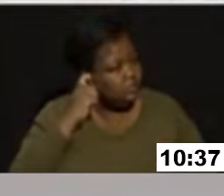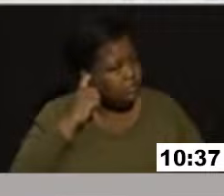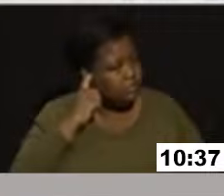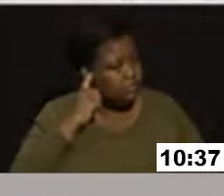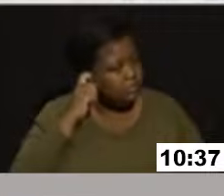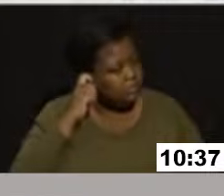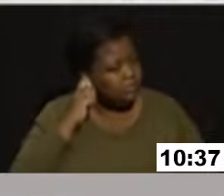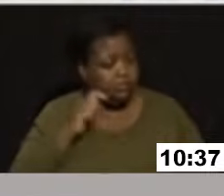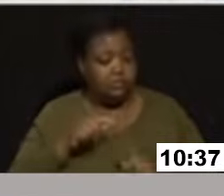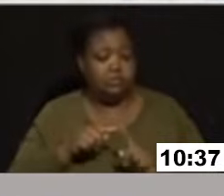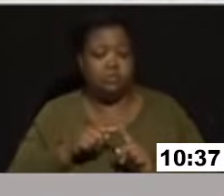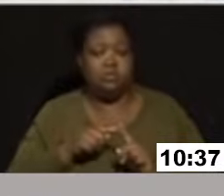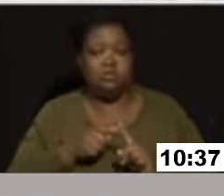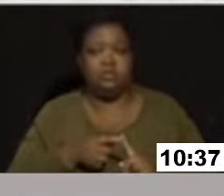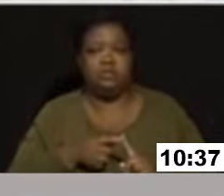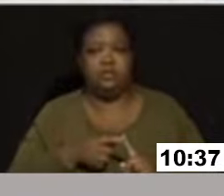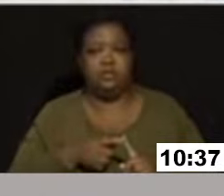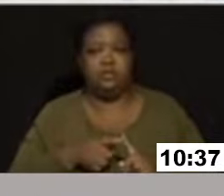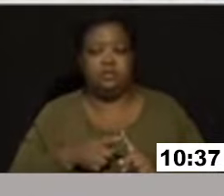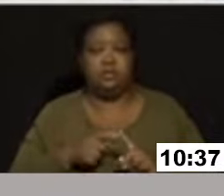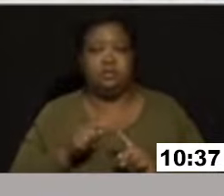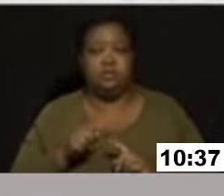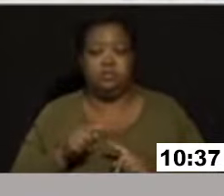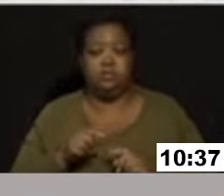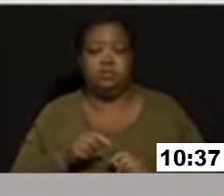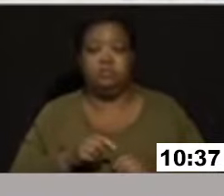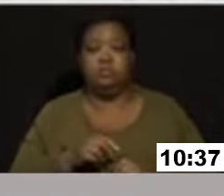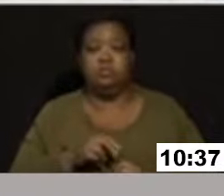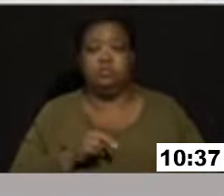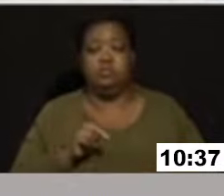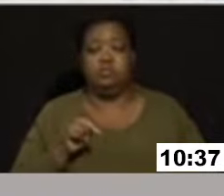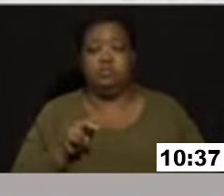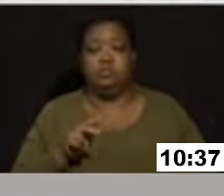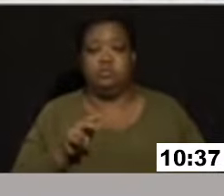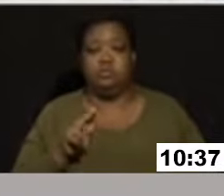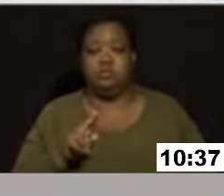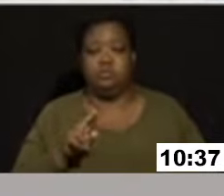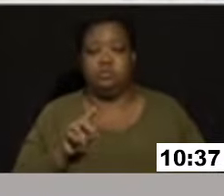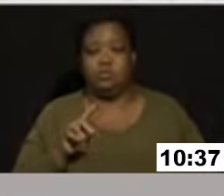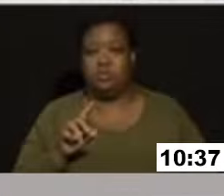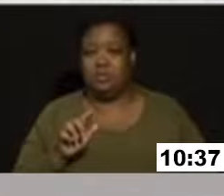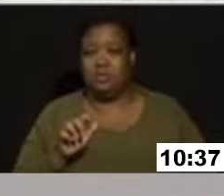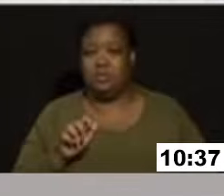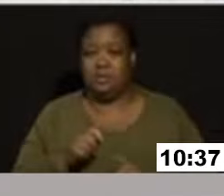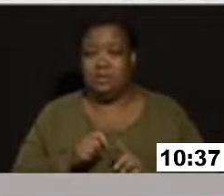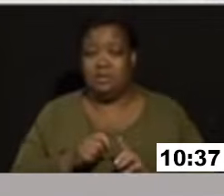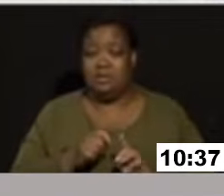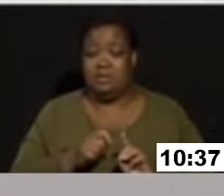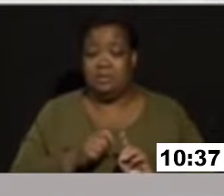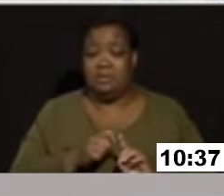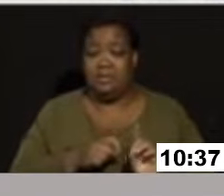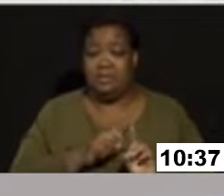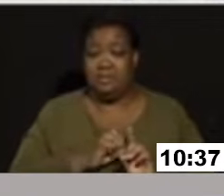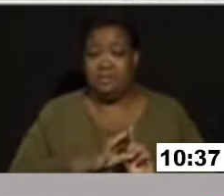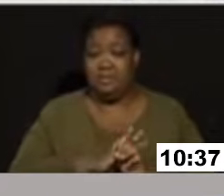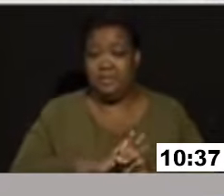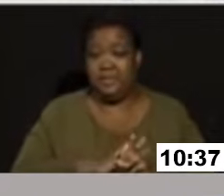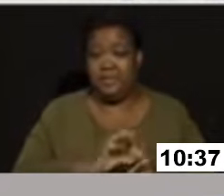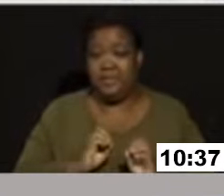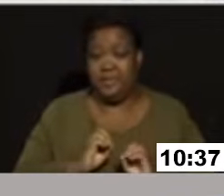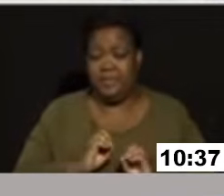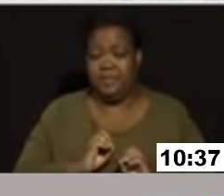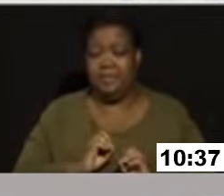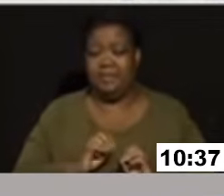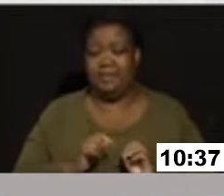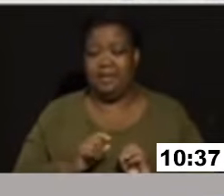the point is a different one. It's not that Mr. Ngcuka is not an implicated person. It's that Mr. Ngcuka doesn't implicate